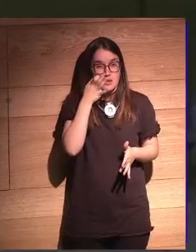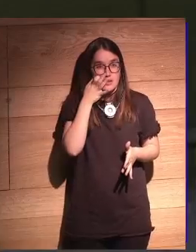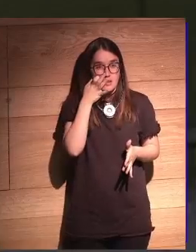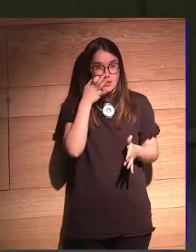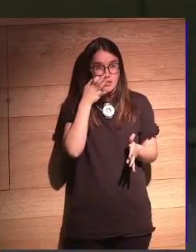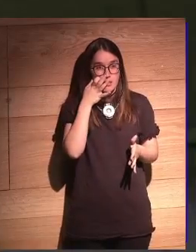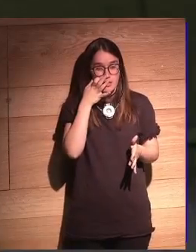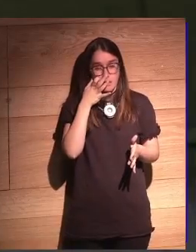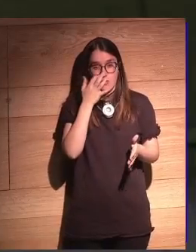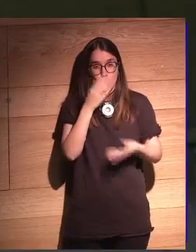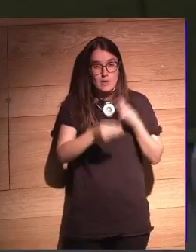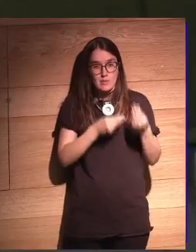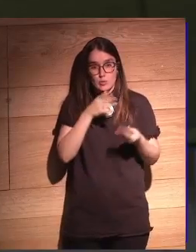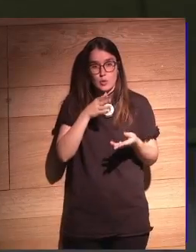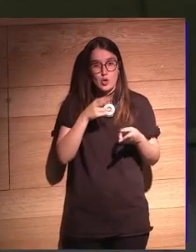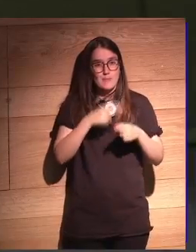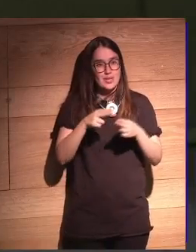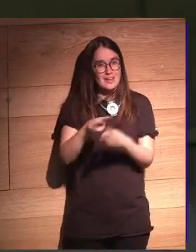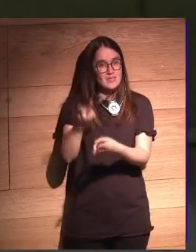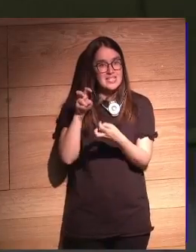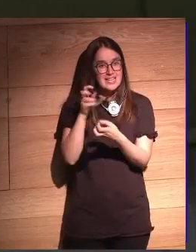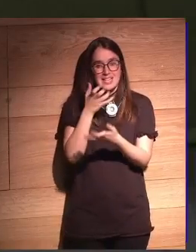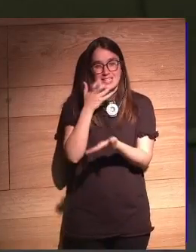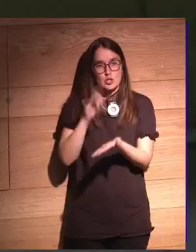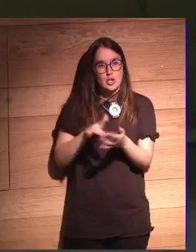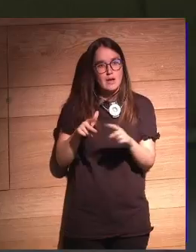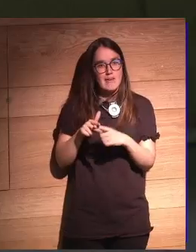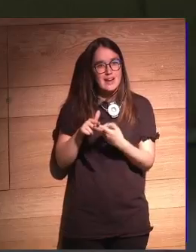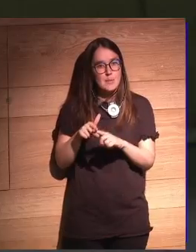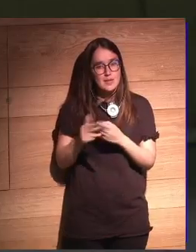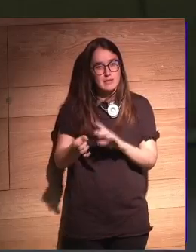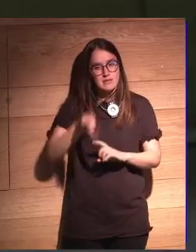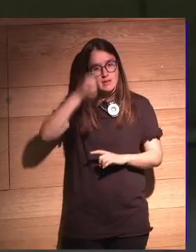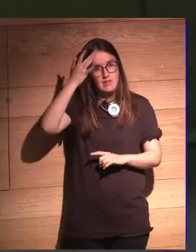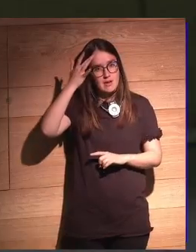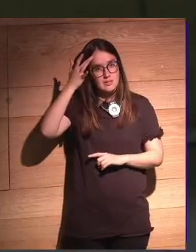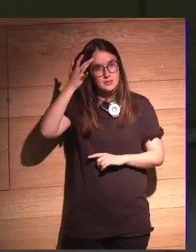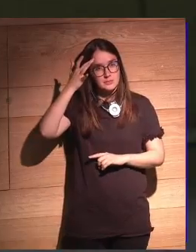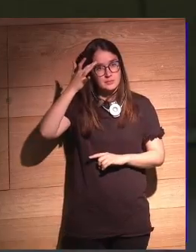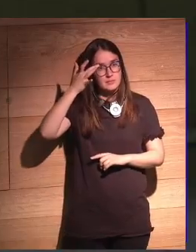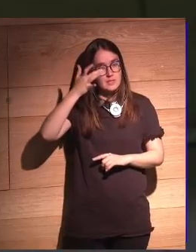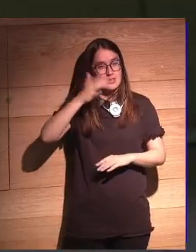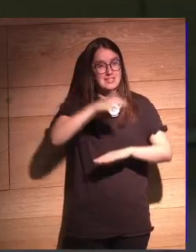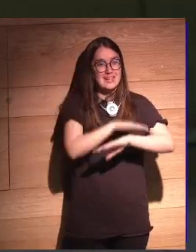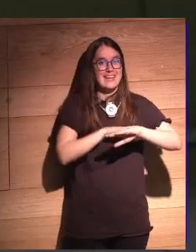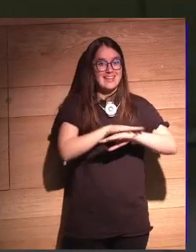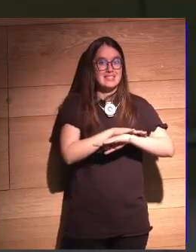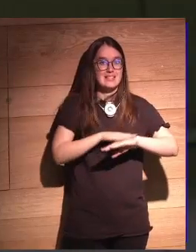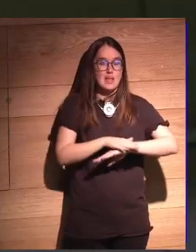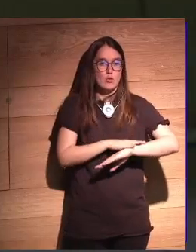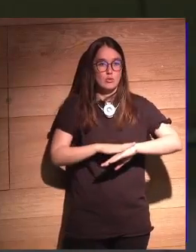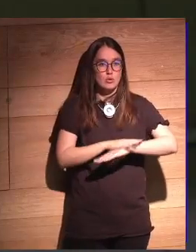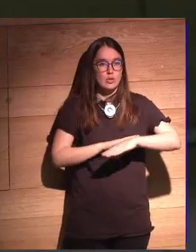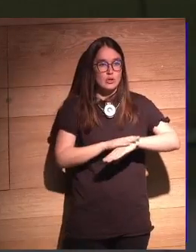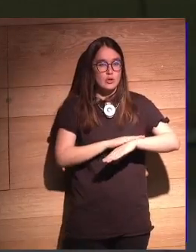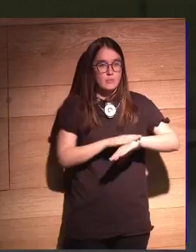of good, and understand that we are all moved by the taxing policies. And if there have been any tools or any